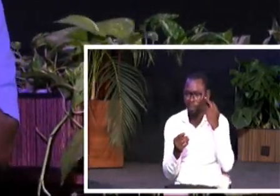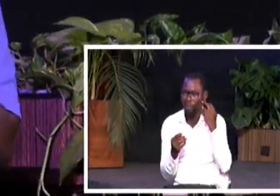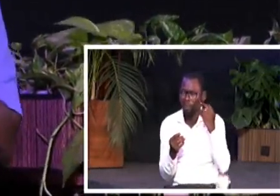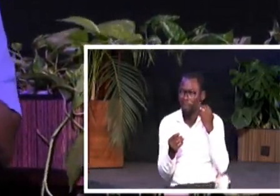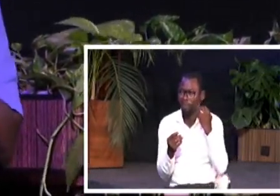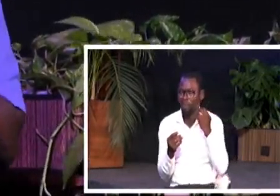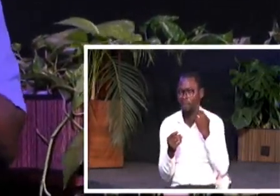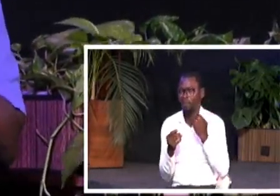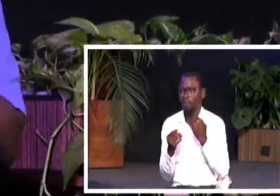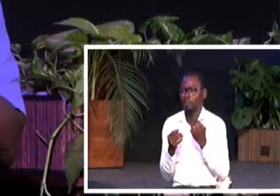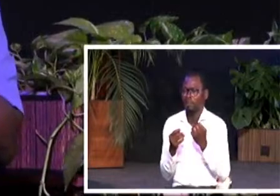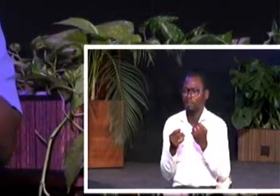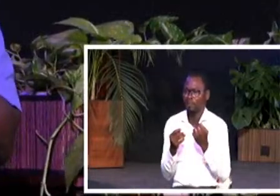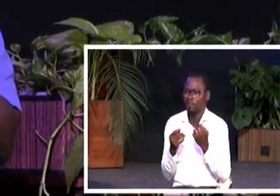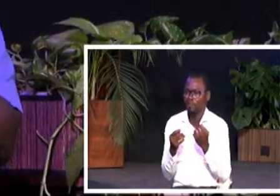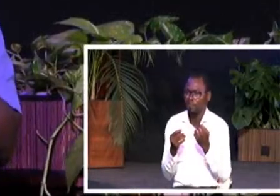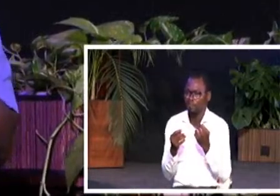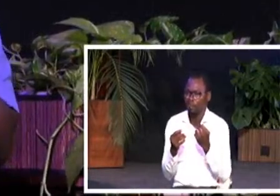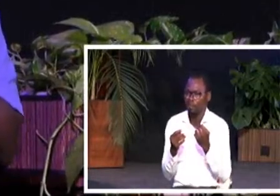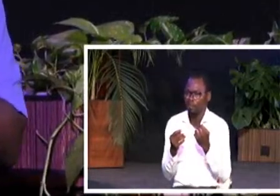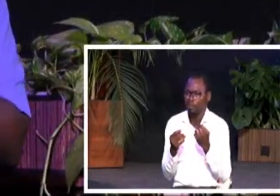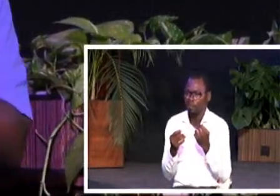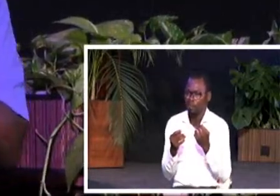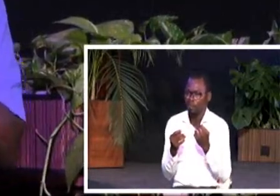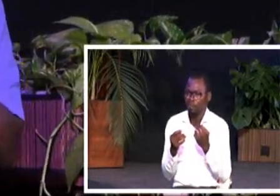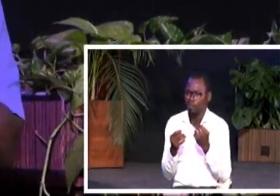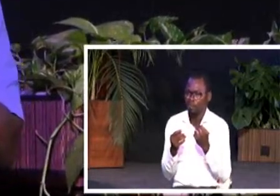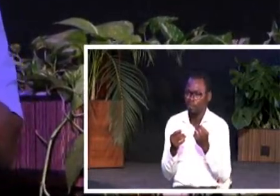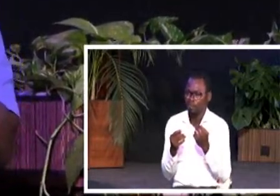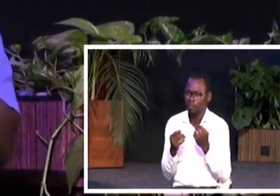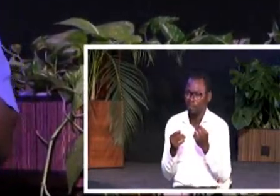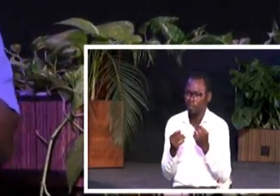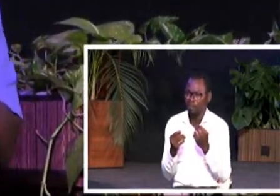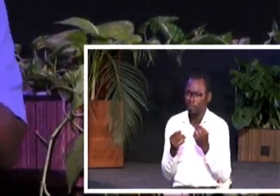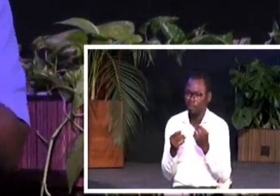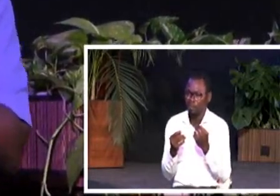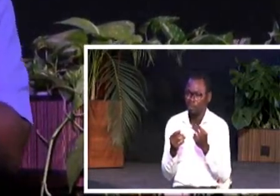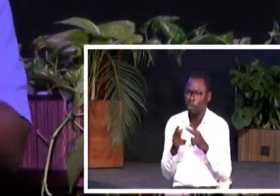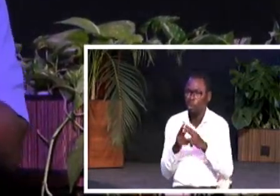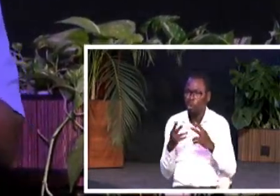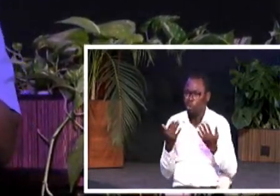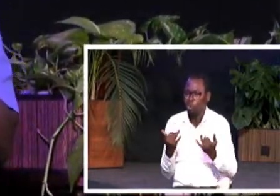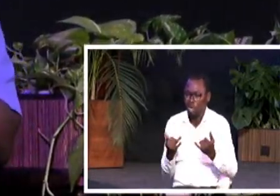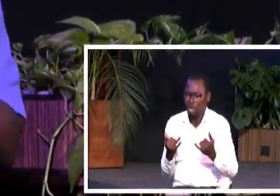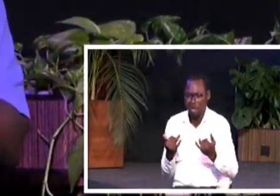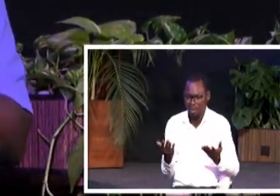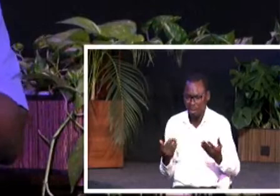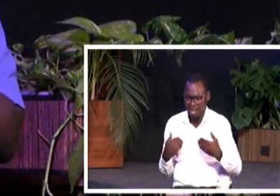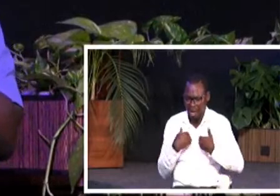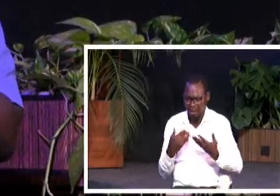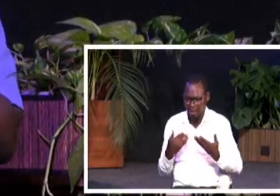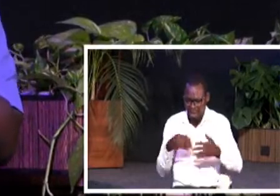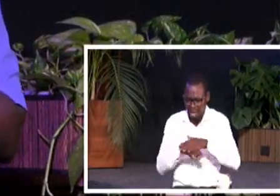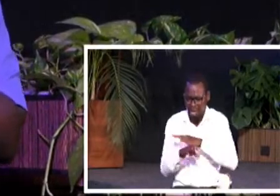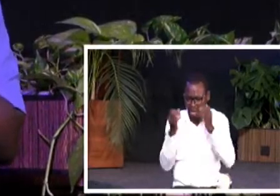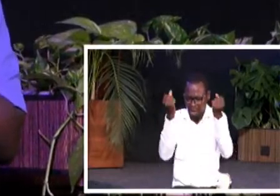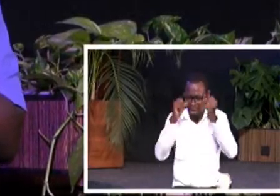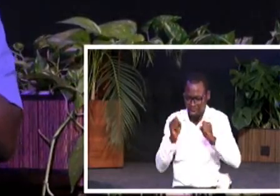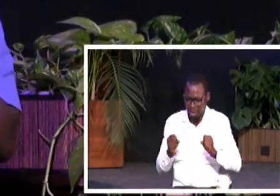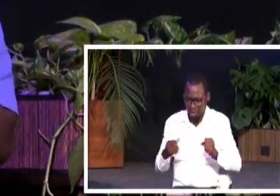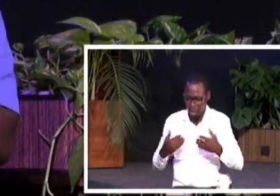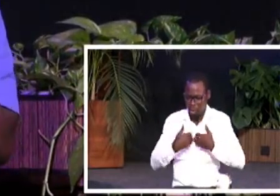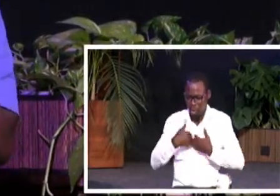go-out shops, where you walk into a shop, you have your phone in your pocket, you pick any product you want and walk out, and you pay